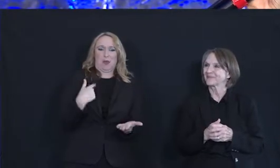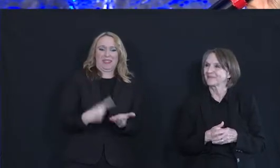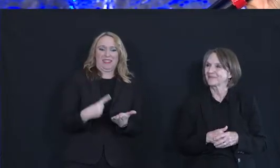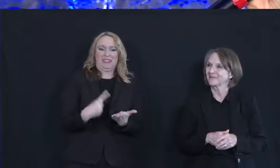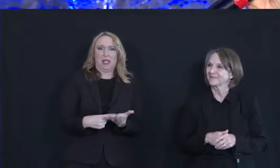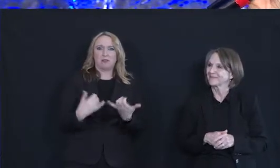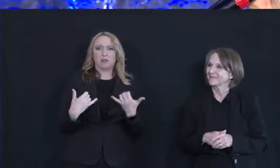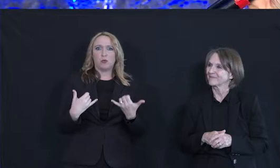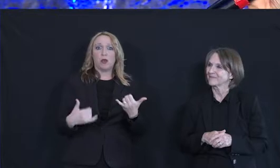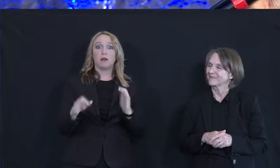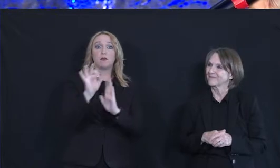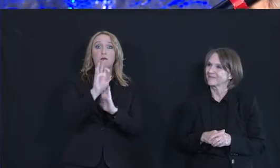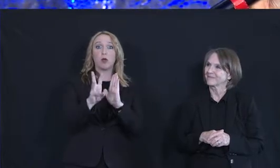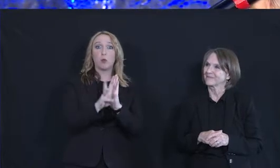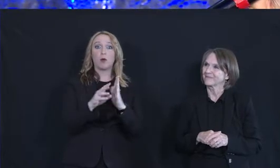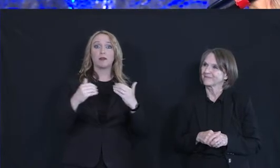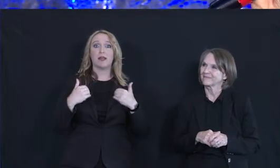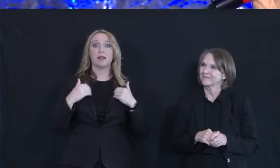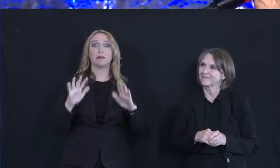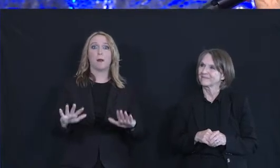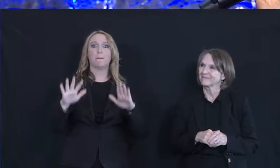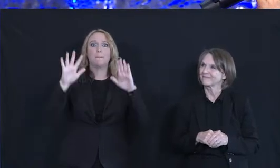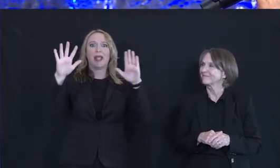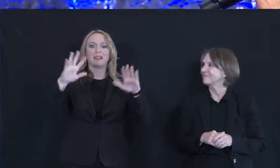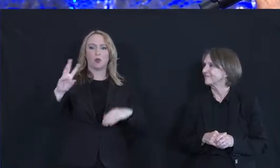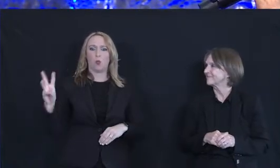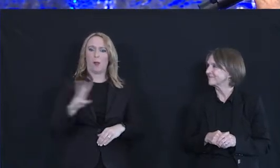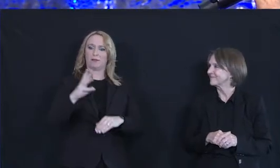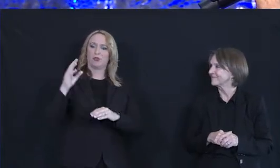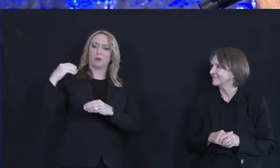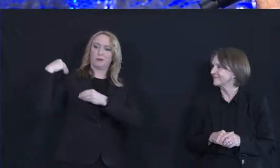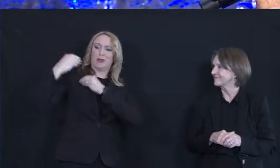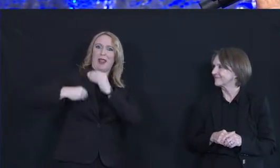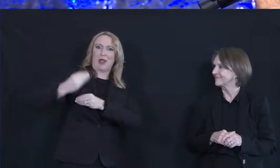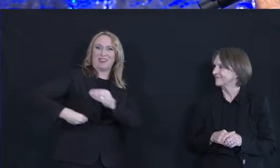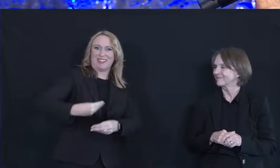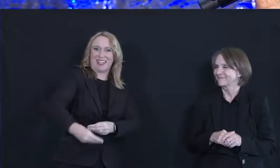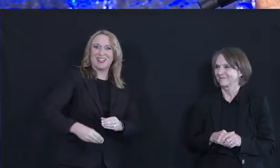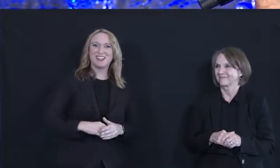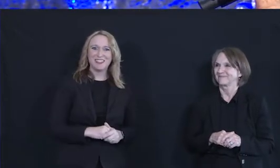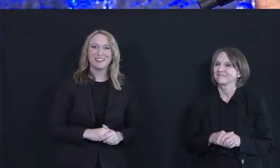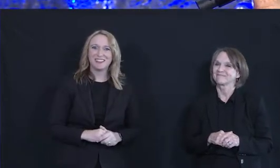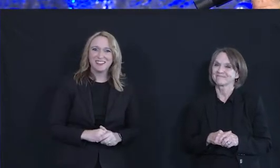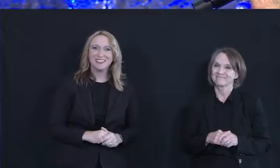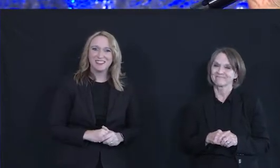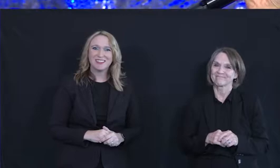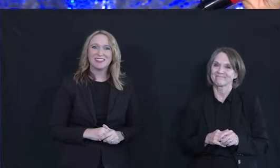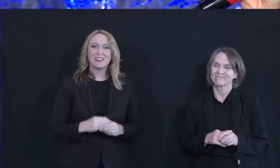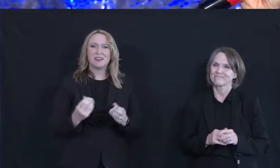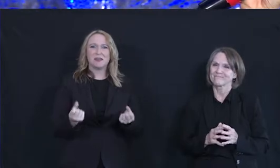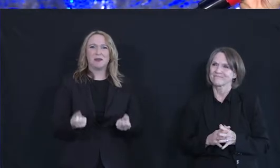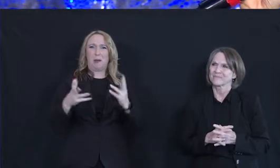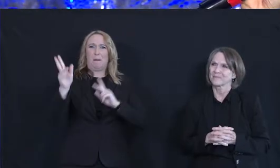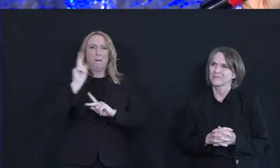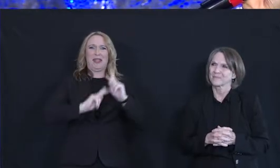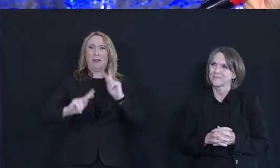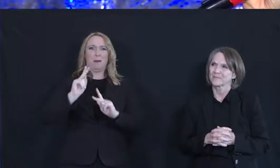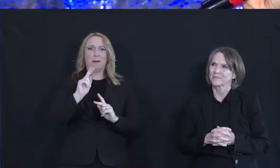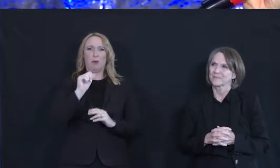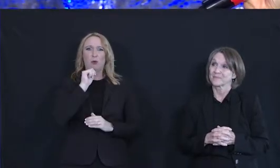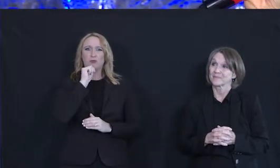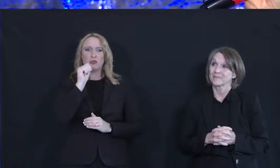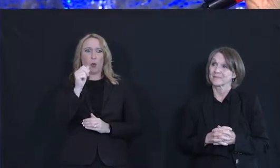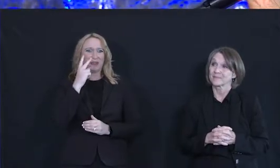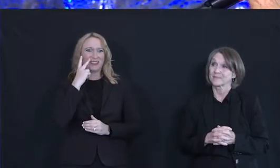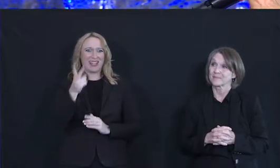you know Fort Worth has got this amazing Western Heritage that that also some people um I think wrongly don't see the aspect of